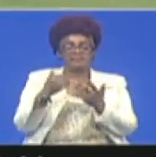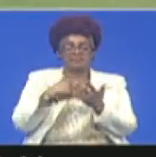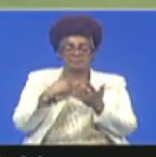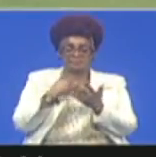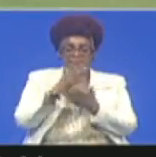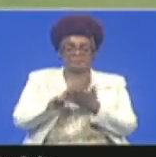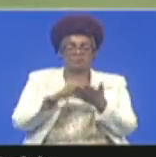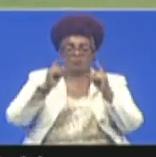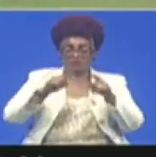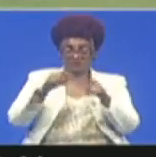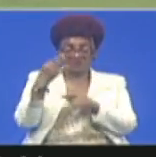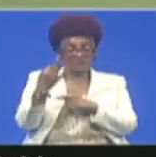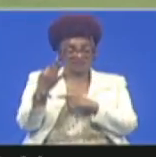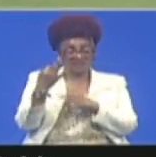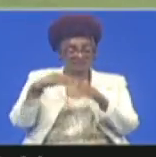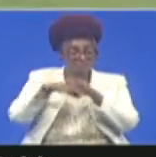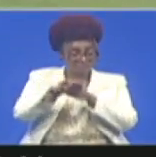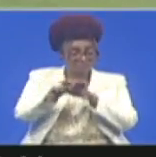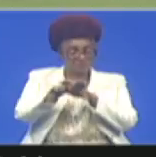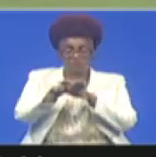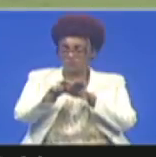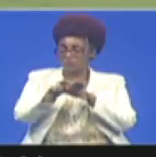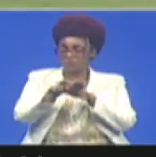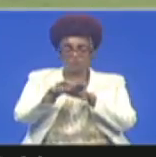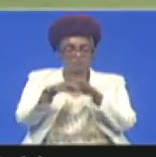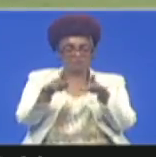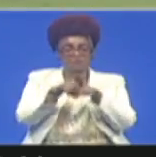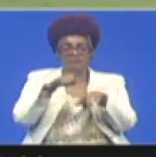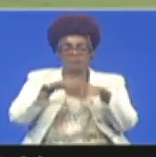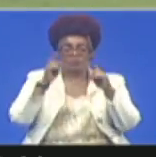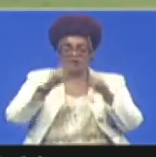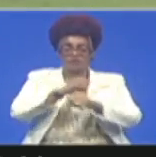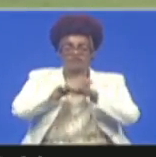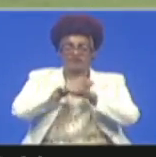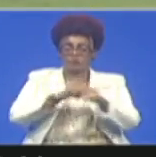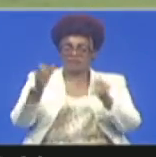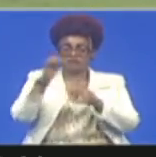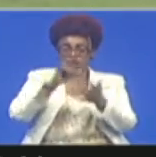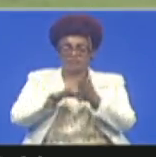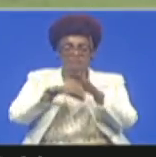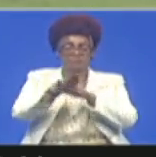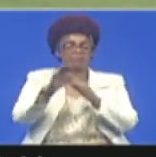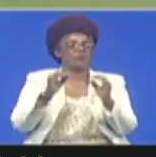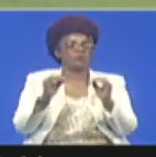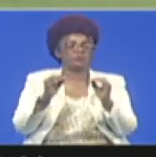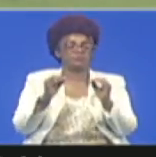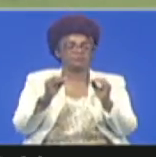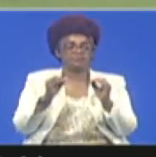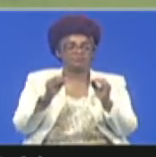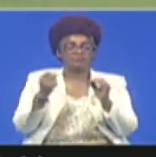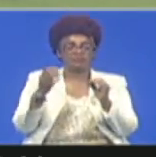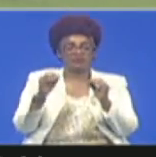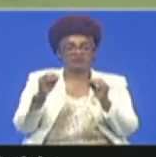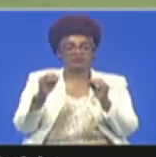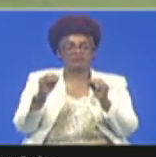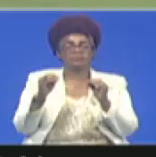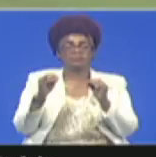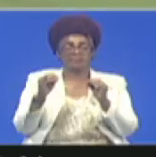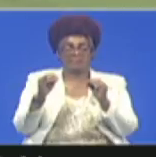mabao matatu na pia at the same time pia lazima tu defend vizuri ndio wasifunge. So kila mchezaji yako